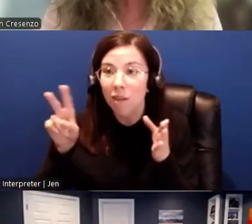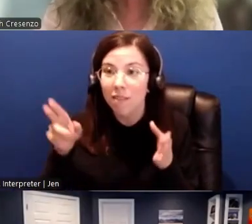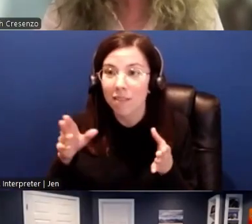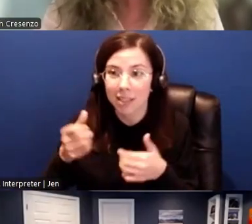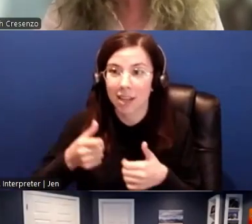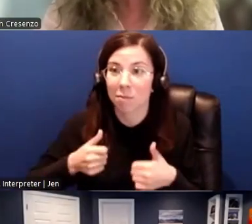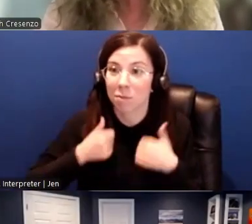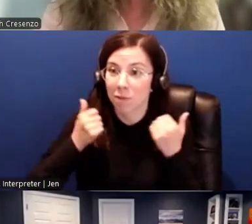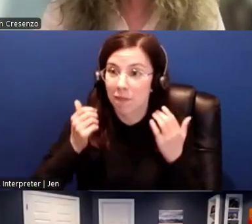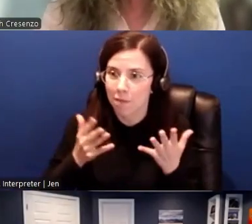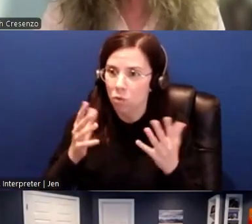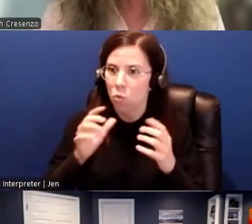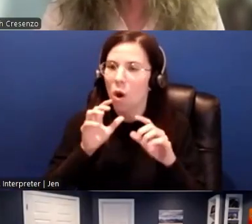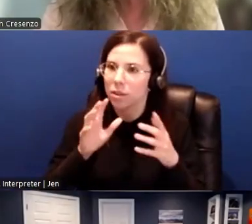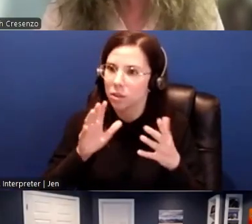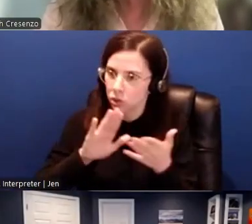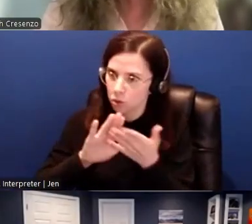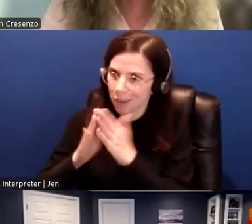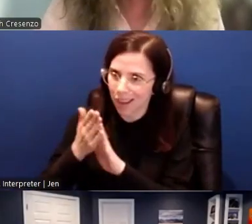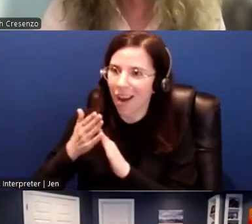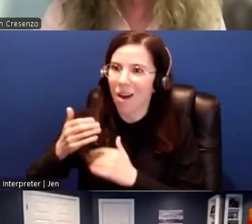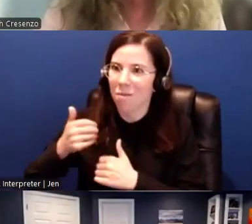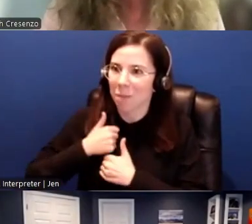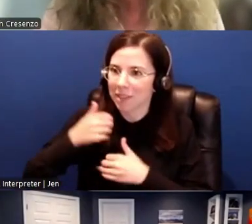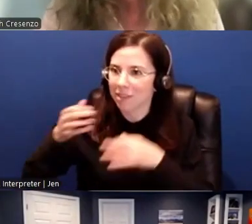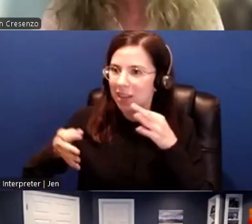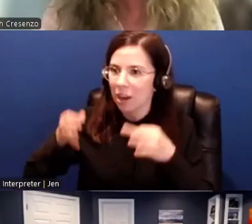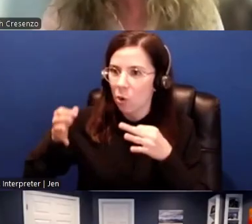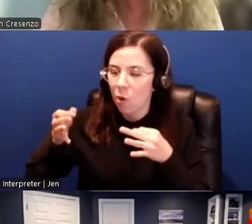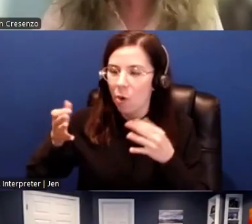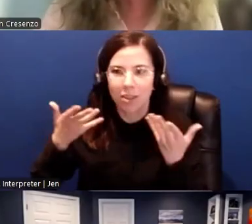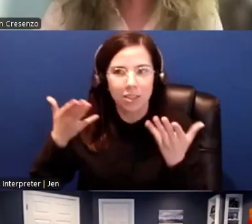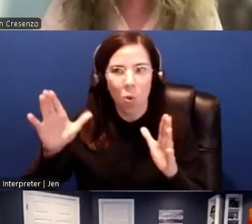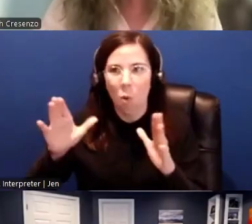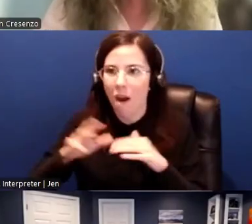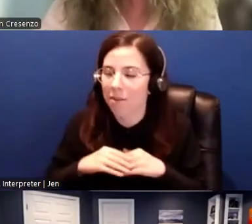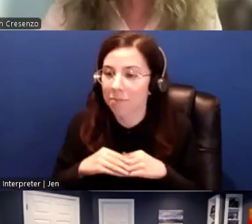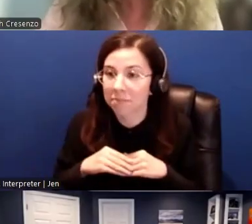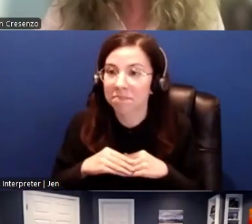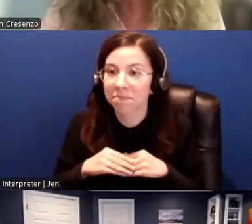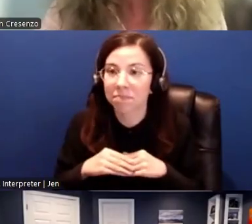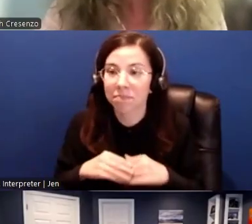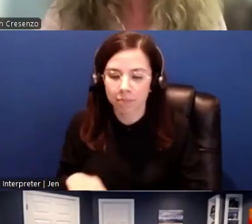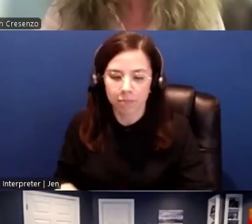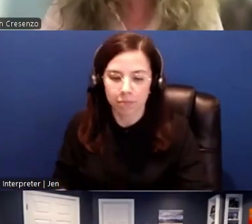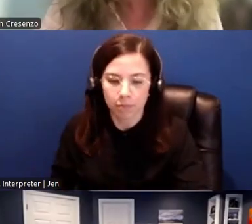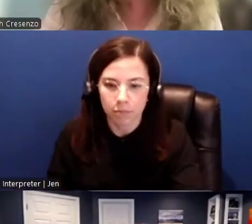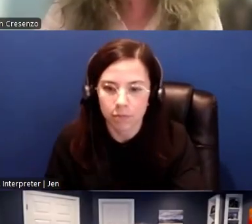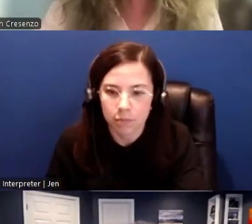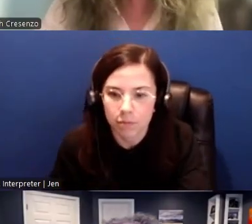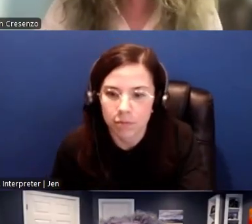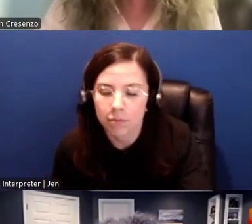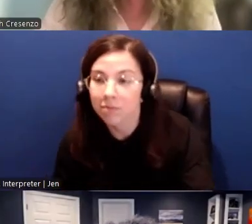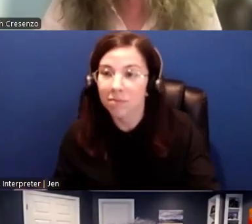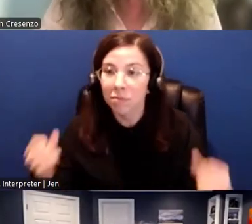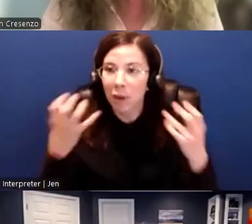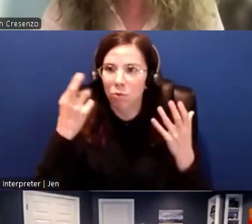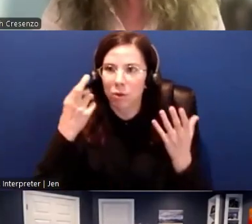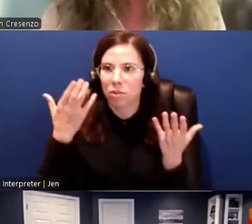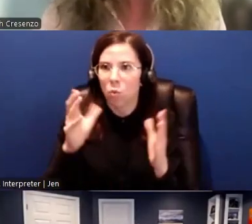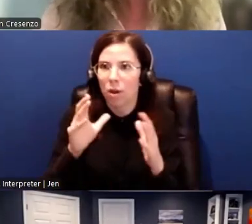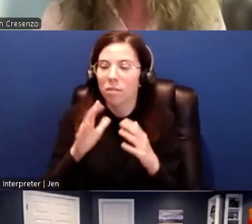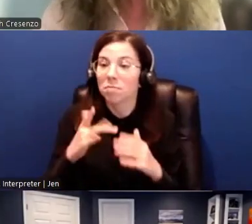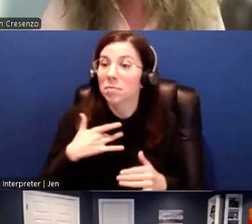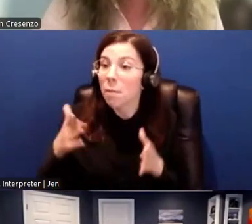go to court-martial. They may not want to participate because for a number of reasons. Number one, usually it's somebody